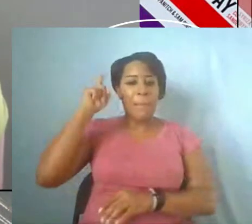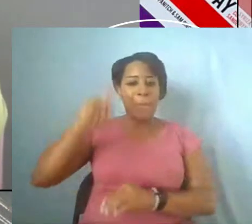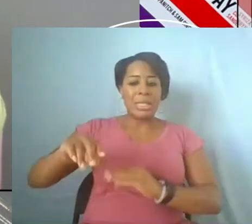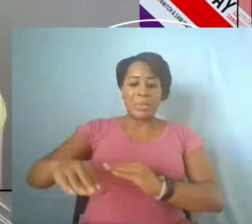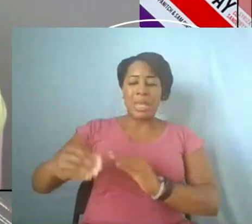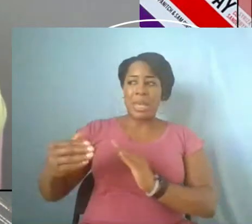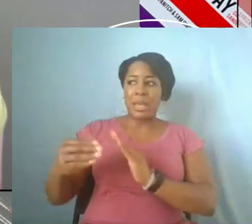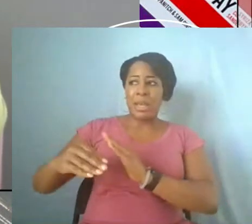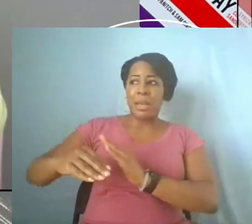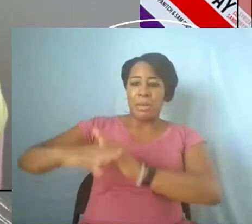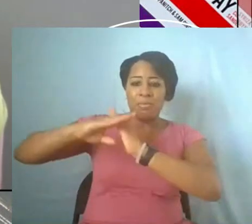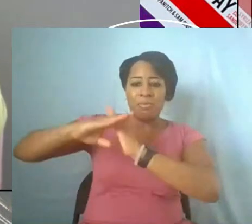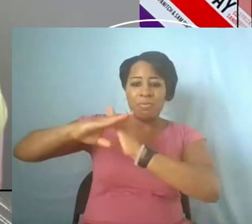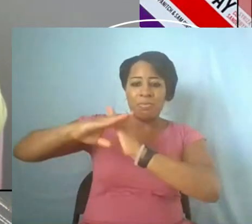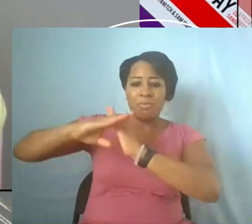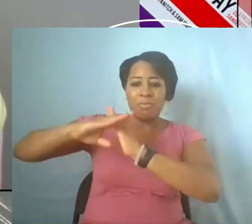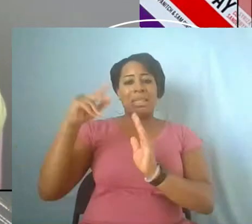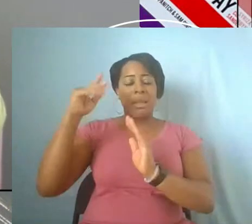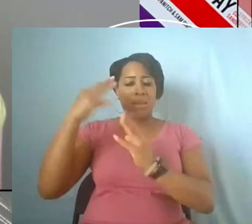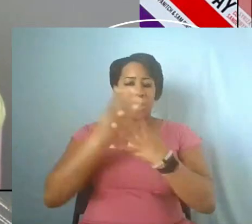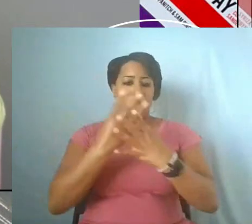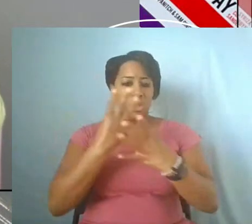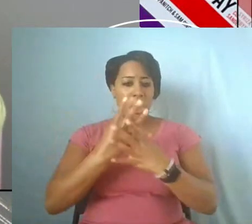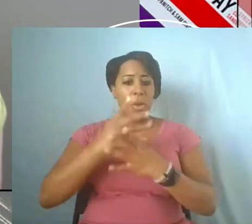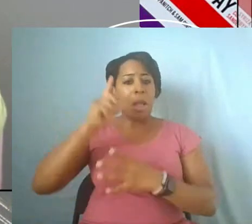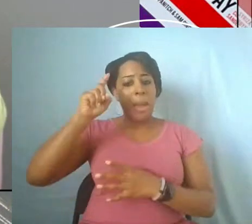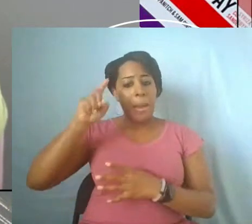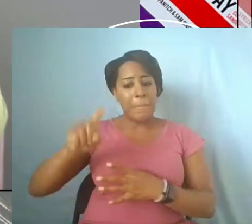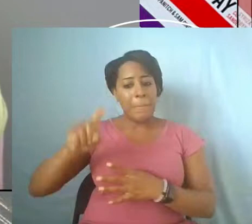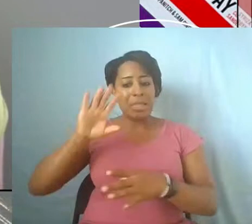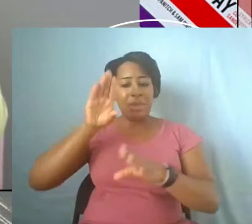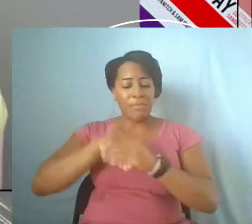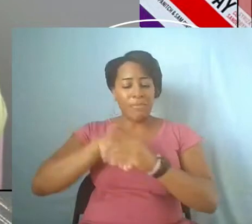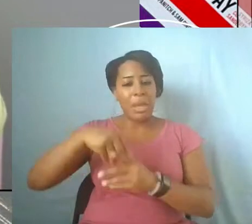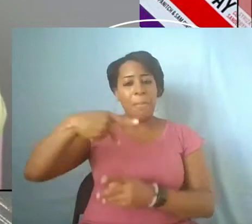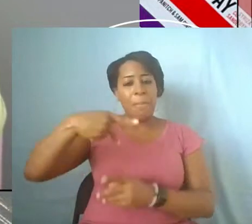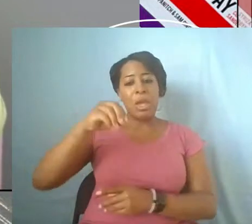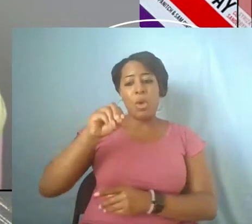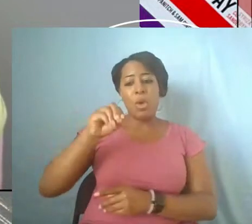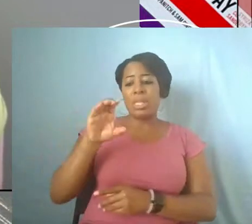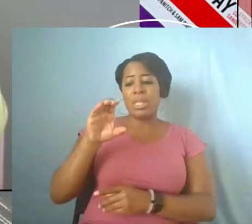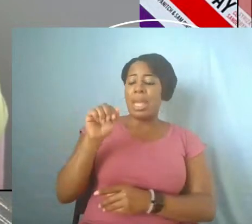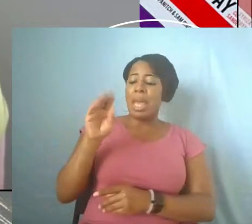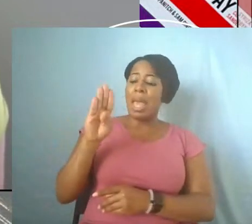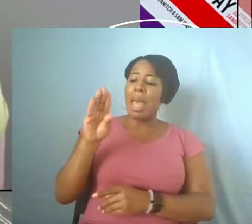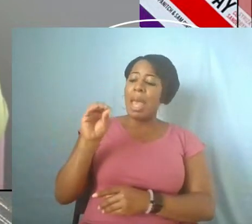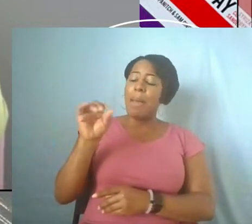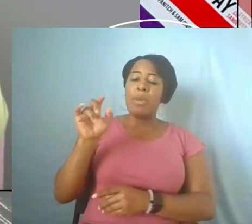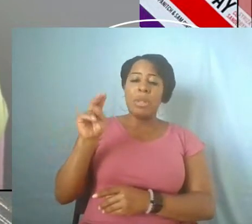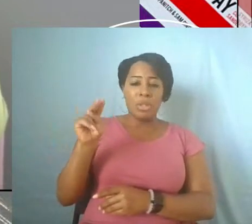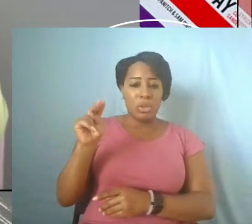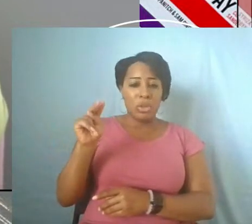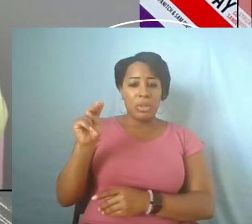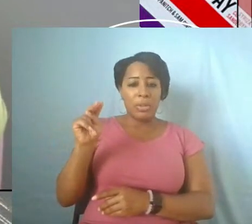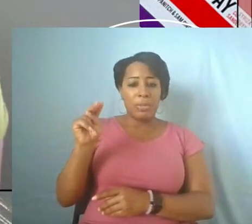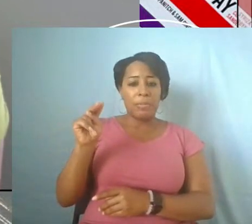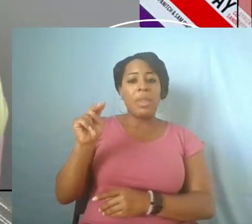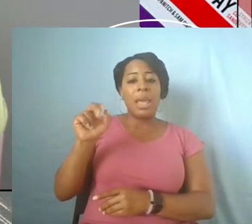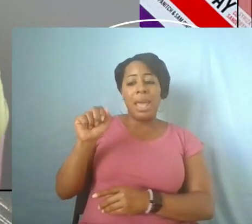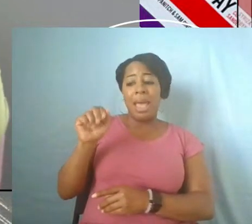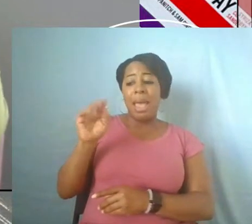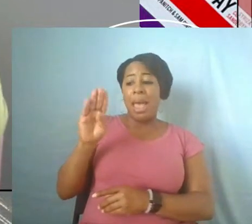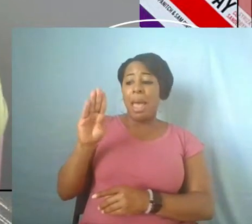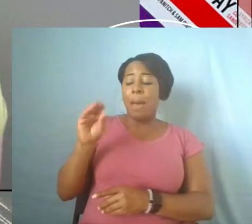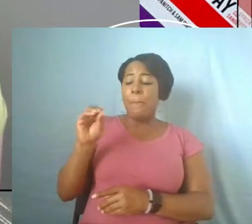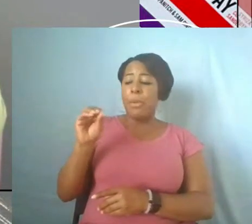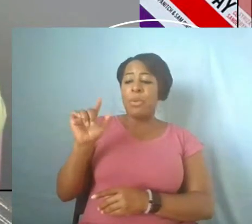It needs to be rooted in PIC abolition. Abolitionists know, for example, that we